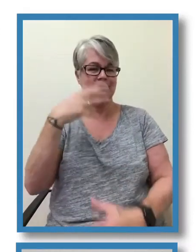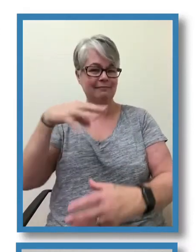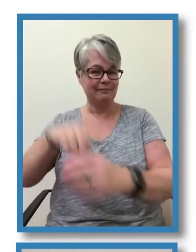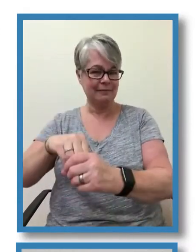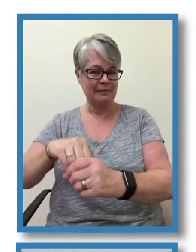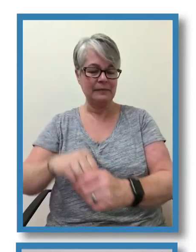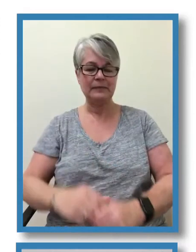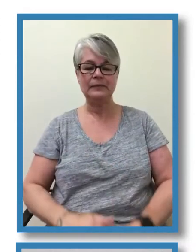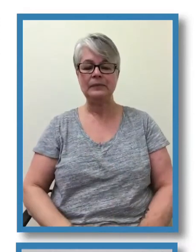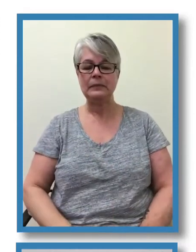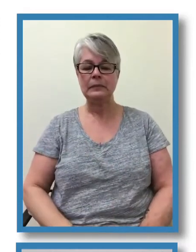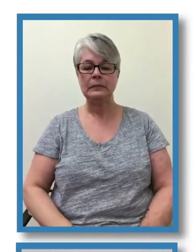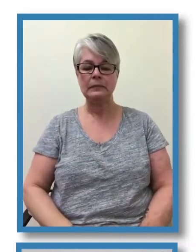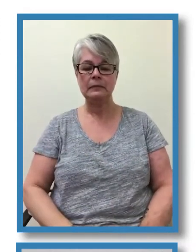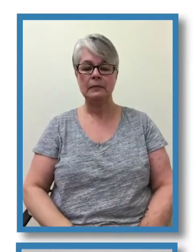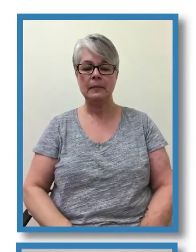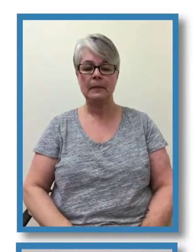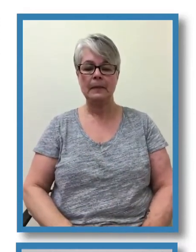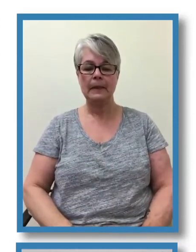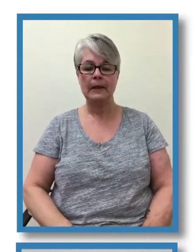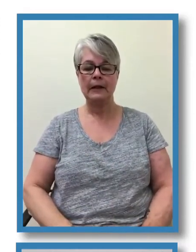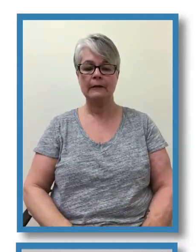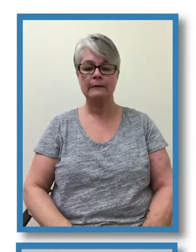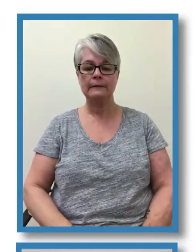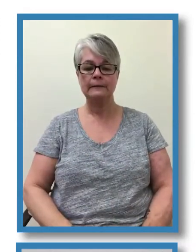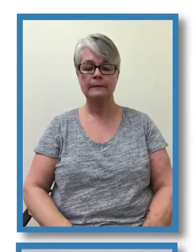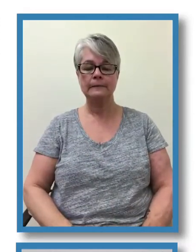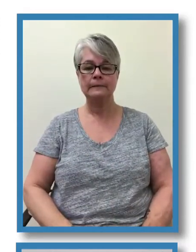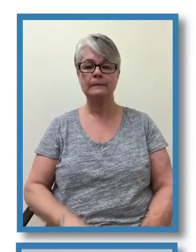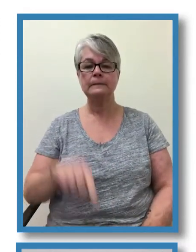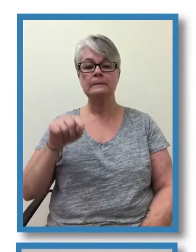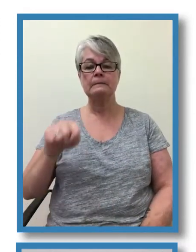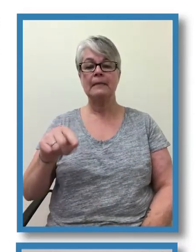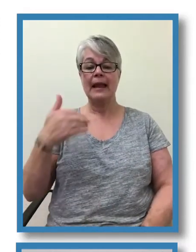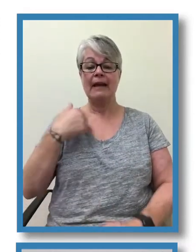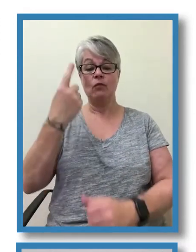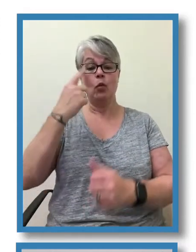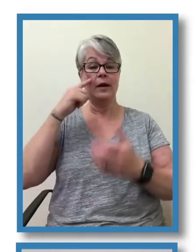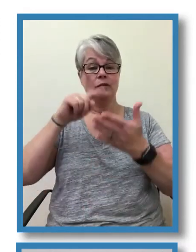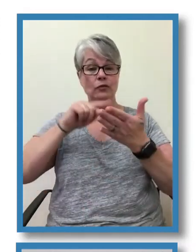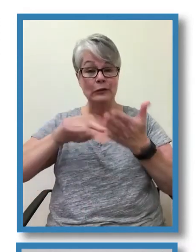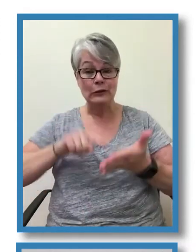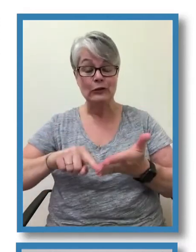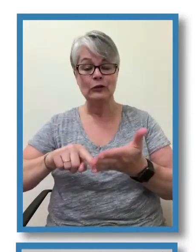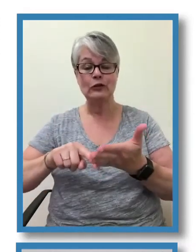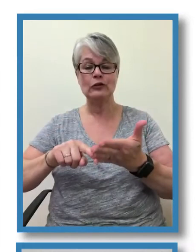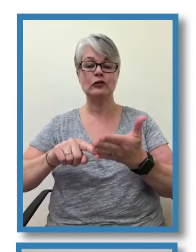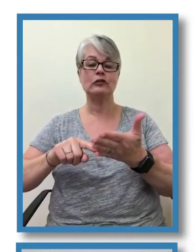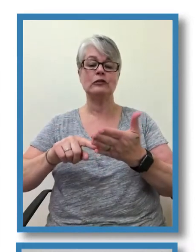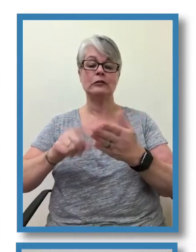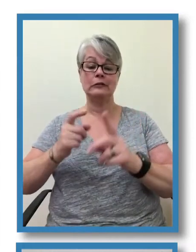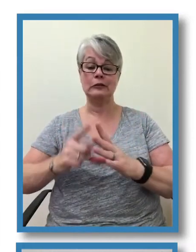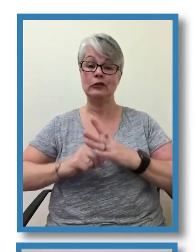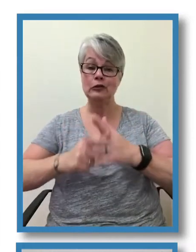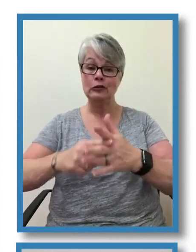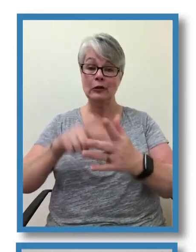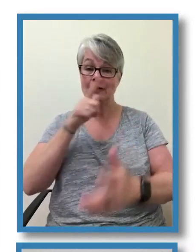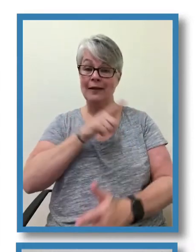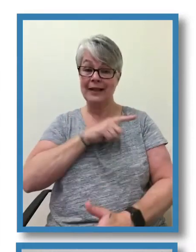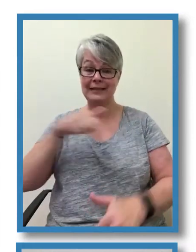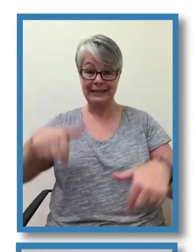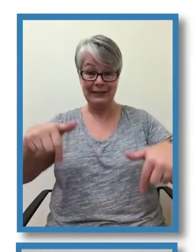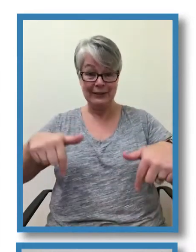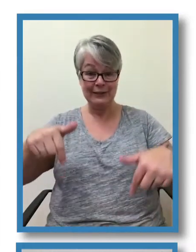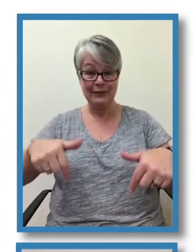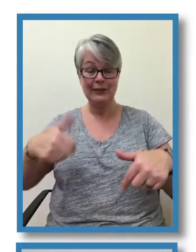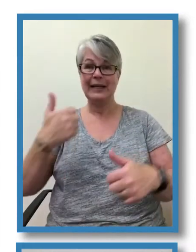taking the lead on this. The group at the back there, all of the coordinators there, Sally, Sarah, Nada,